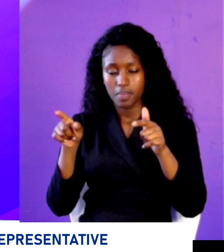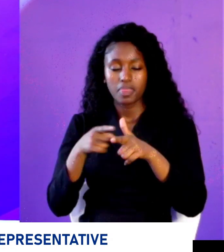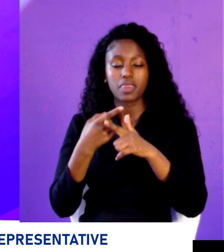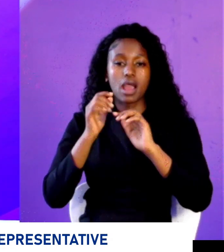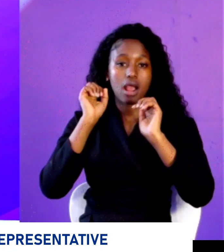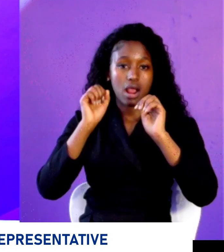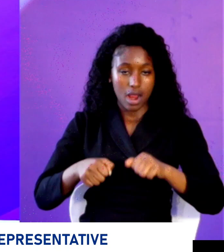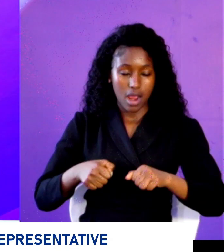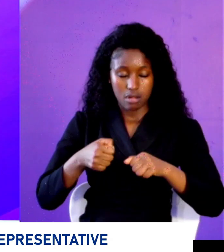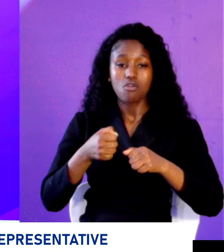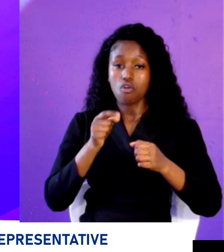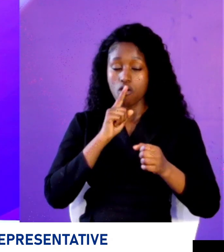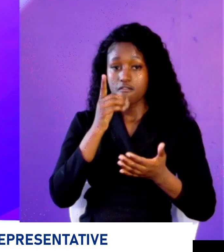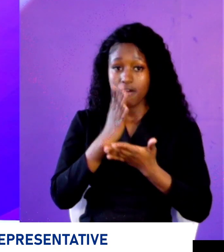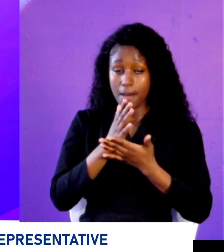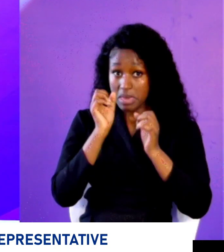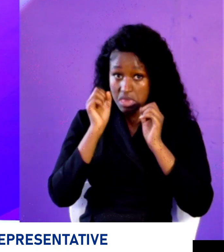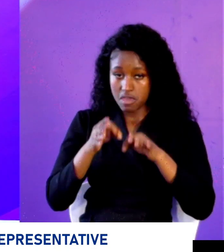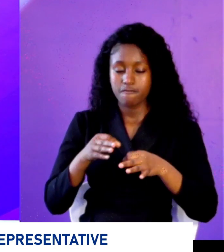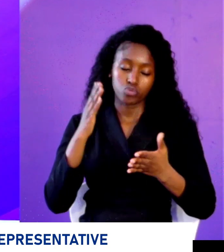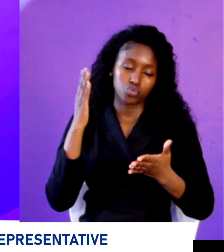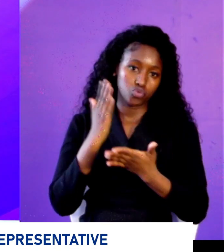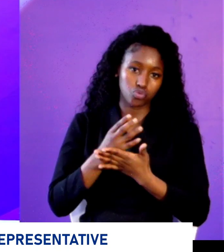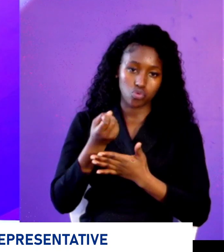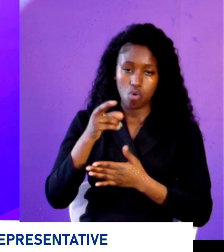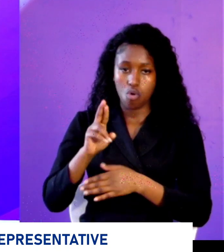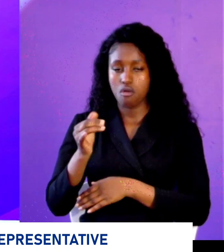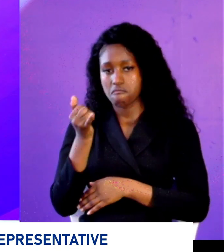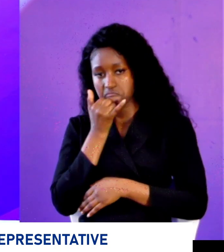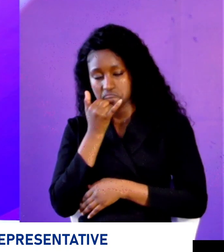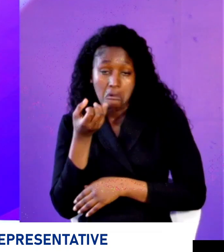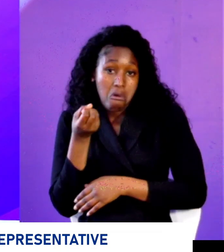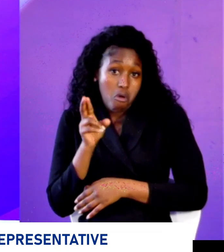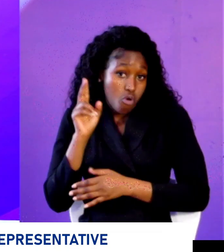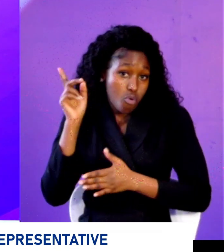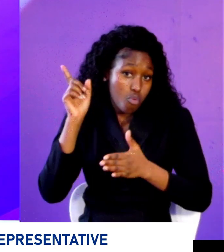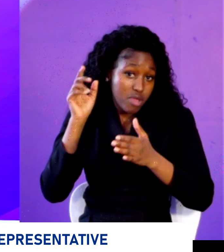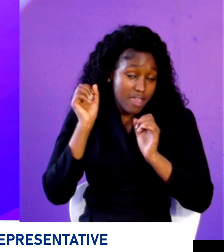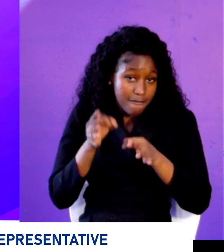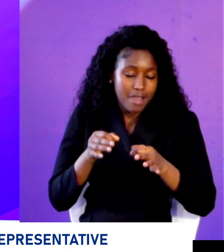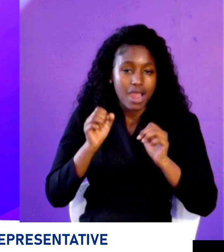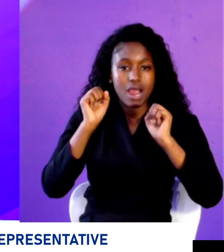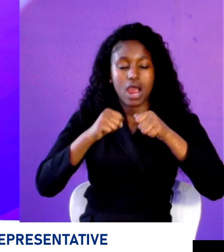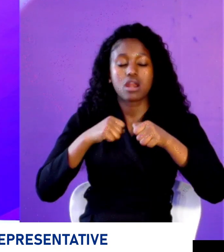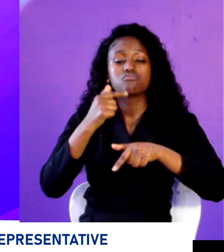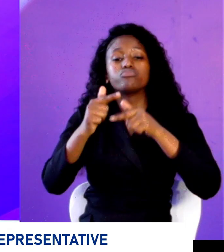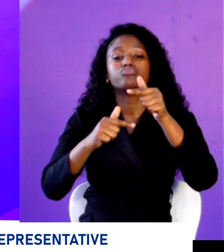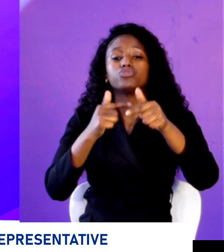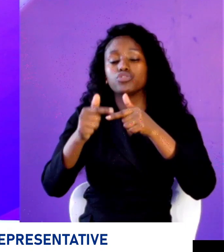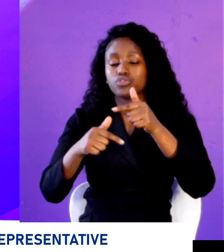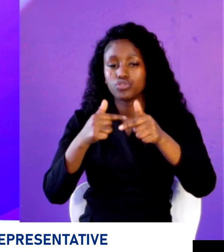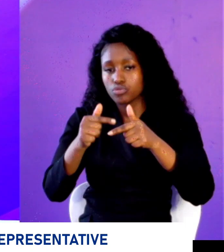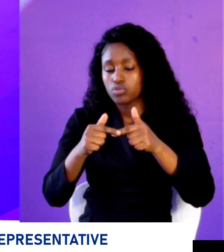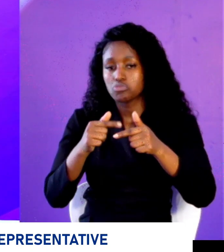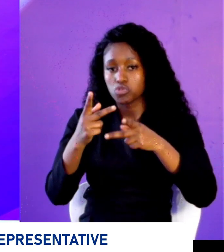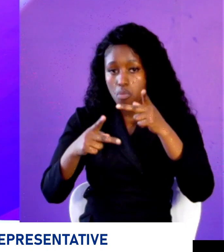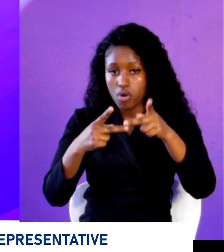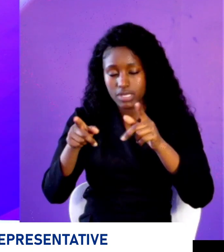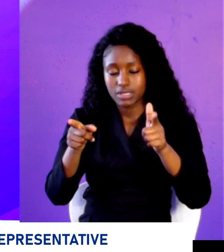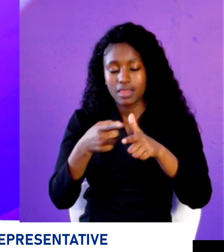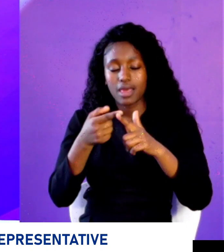determine if it meets the legal thresholds required for a recall process to